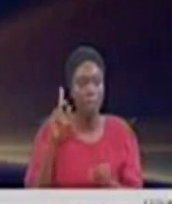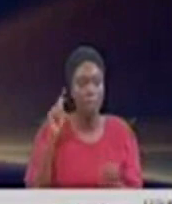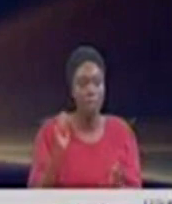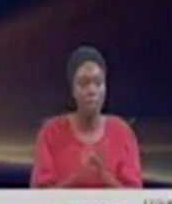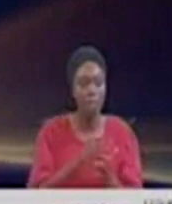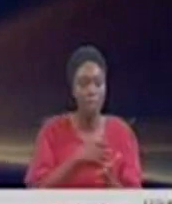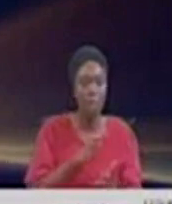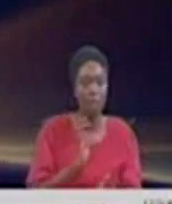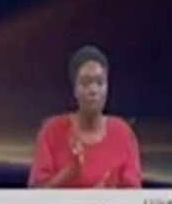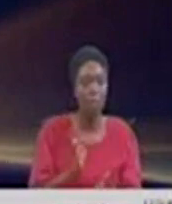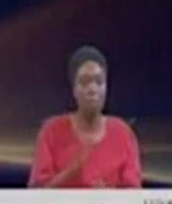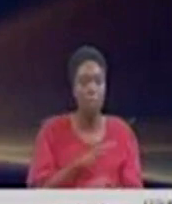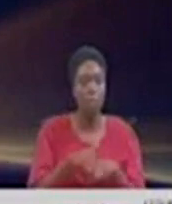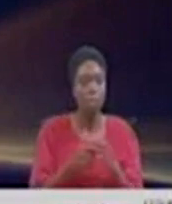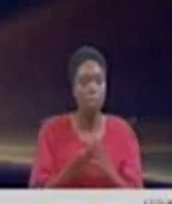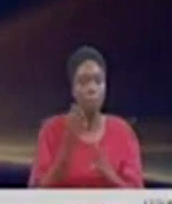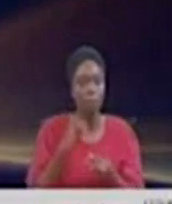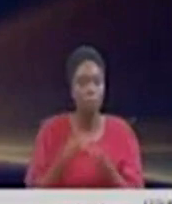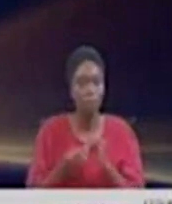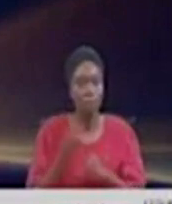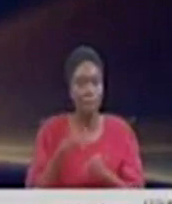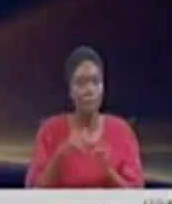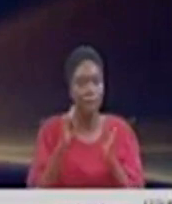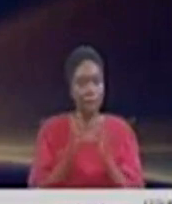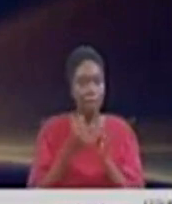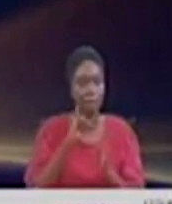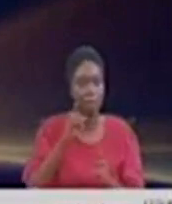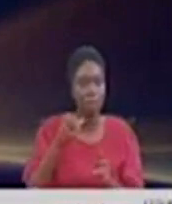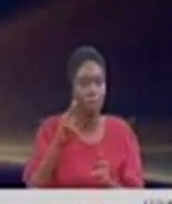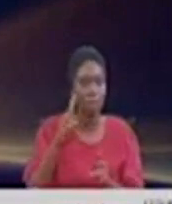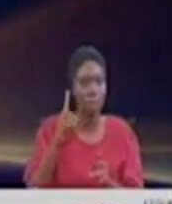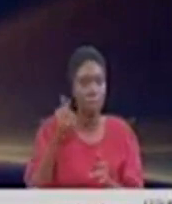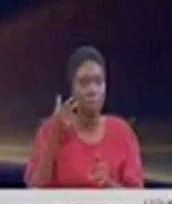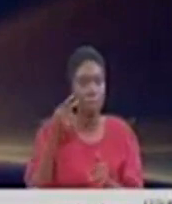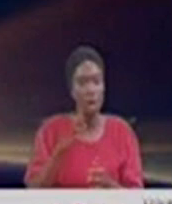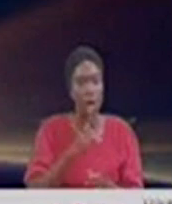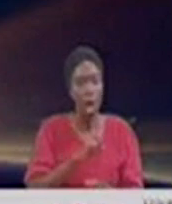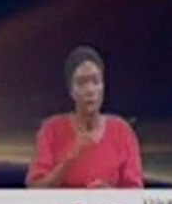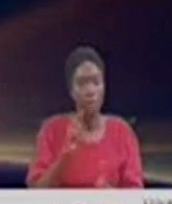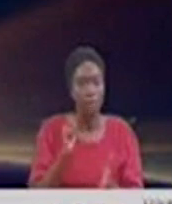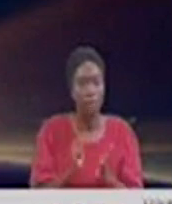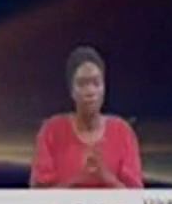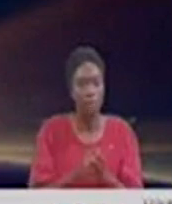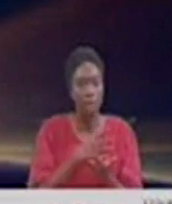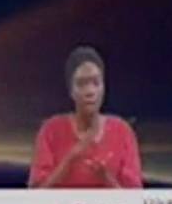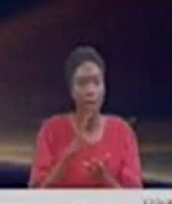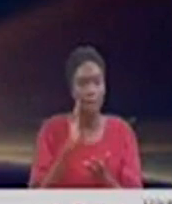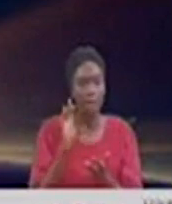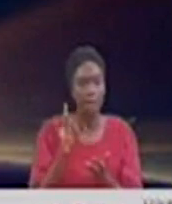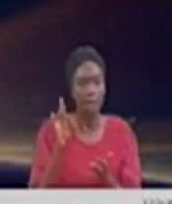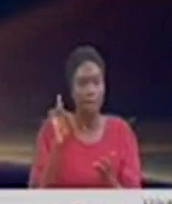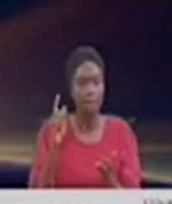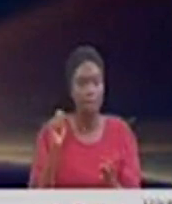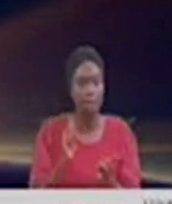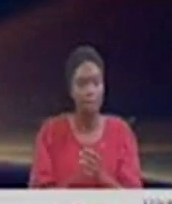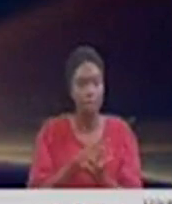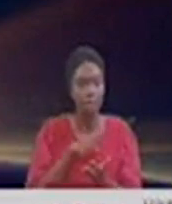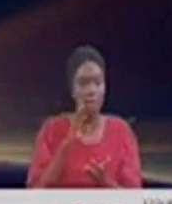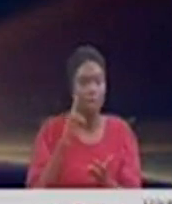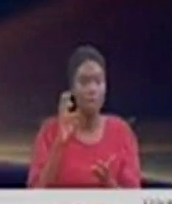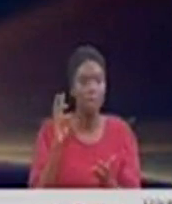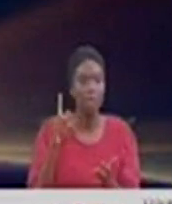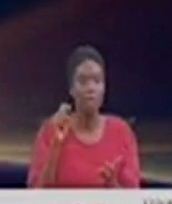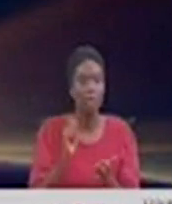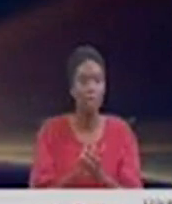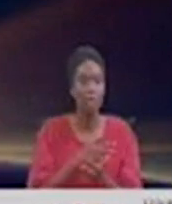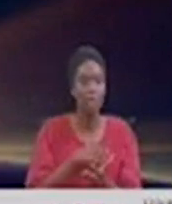57,400. All that were numbered in the camp of Judah were 100,000 and 80,000 and